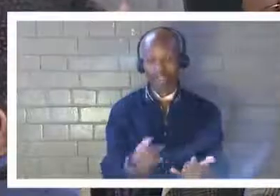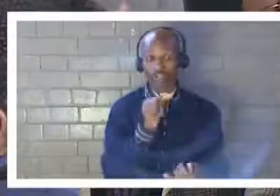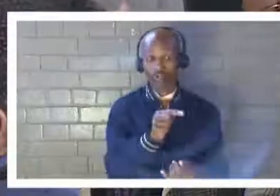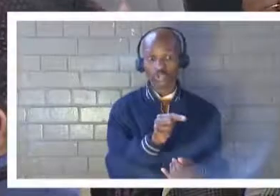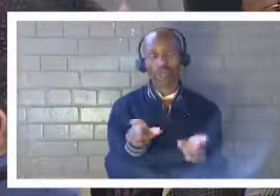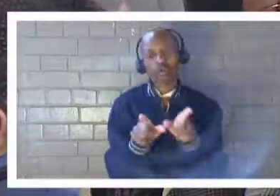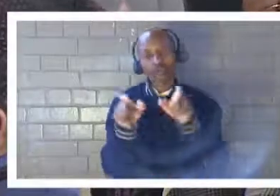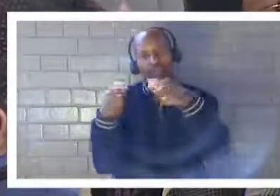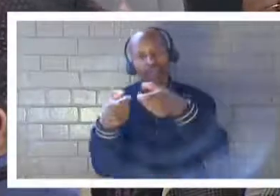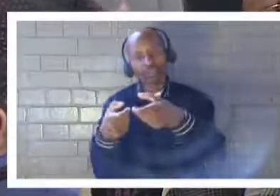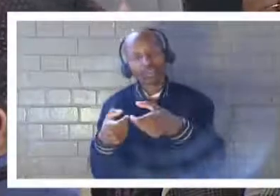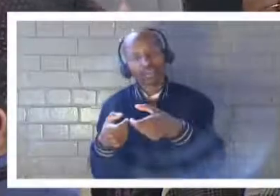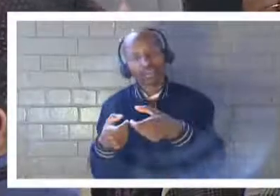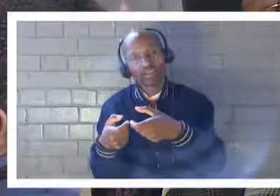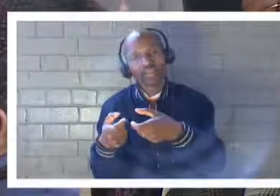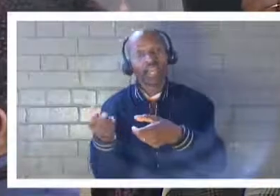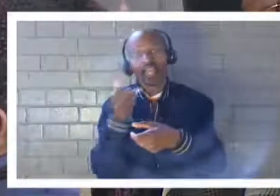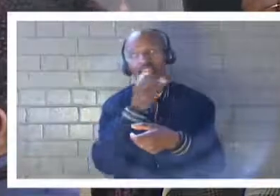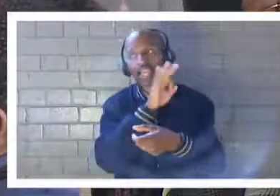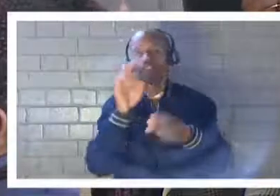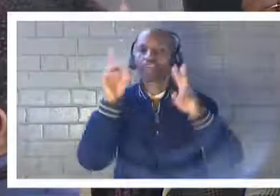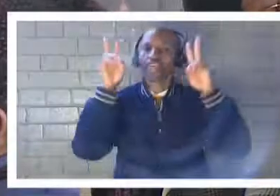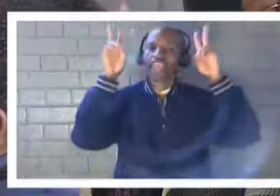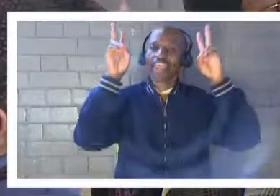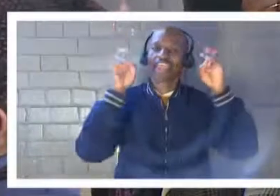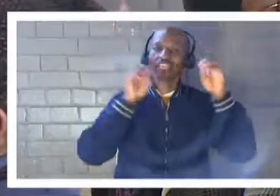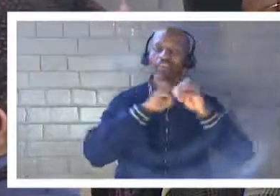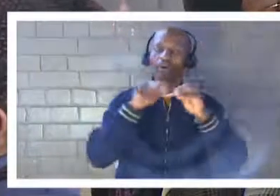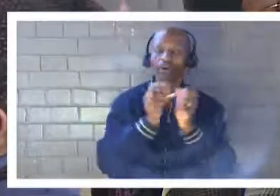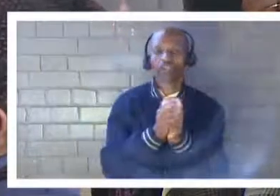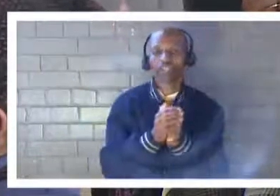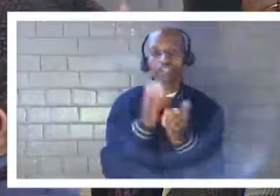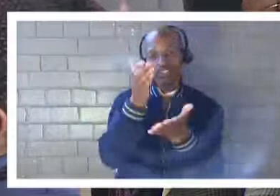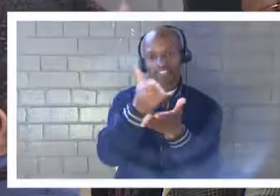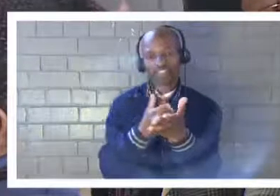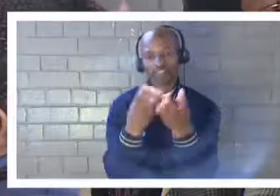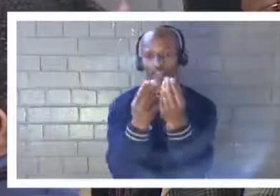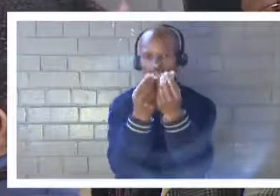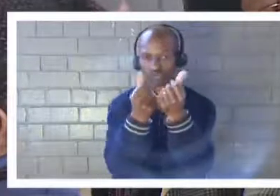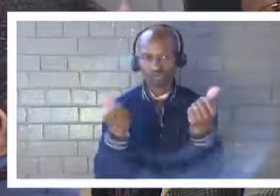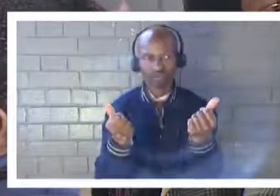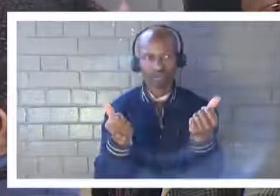to this committee is that even if the issue of procuring material,